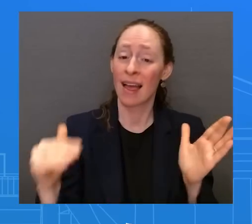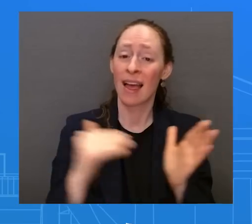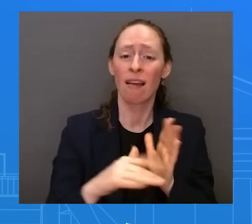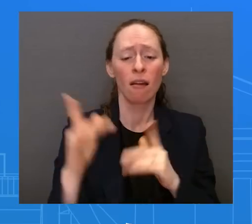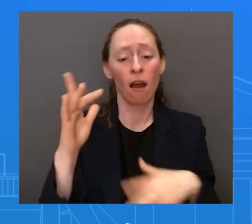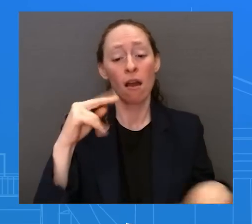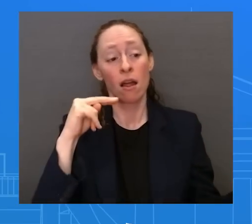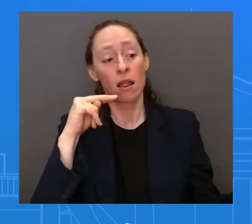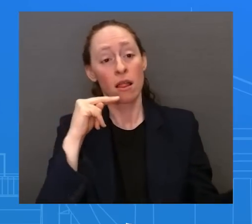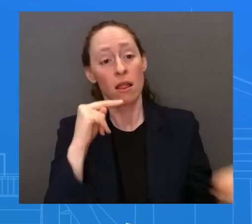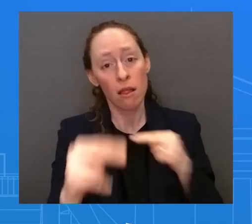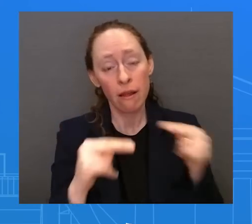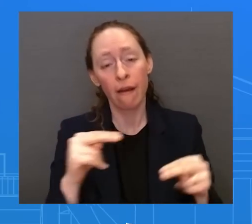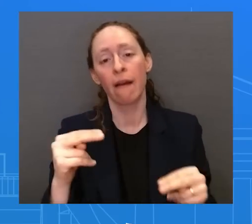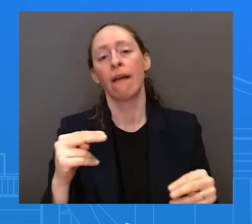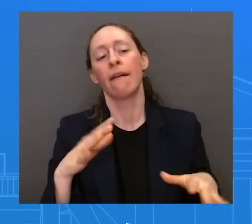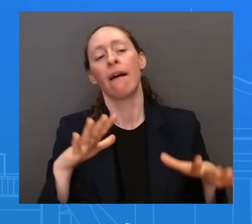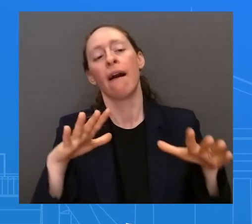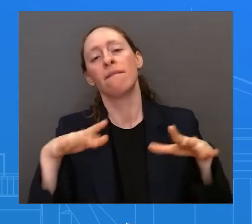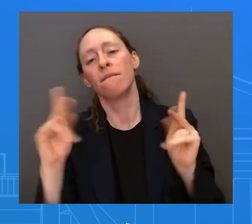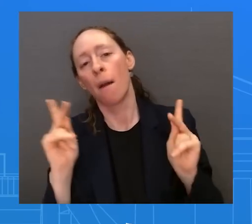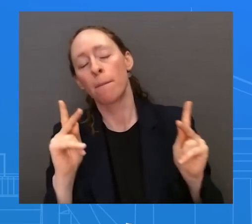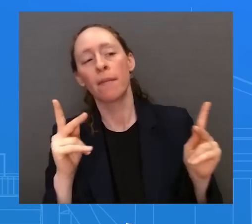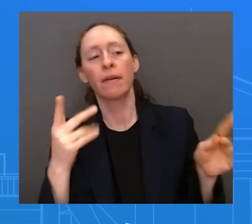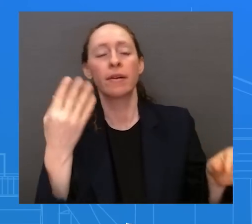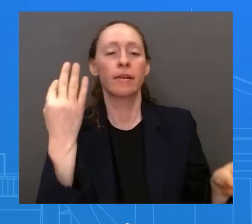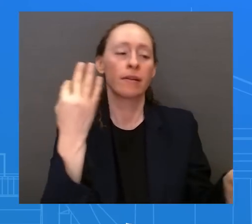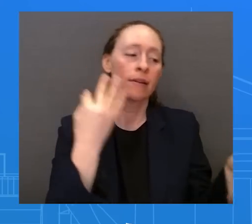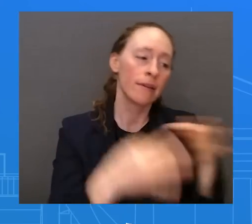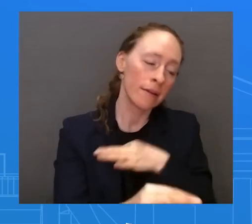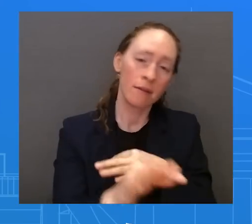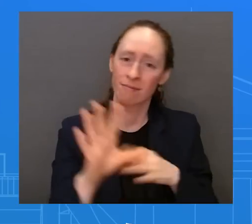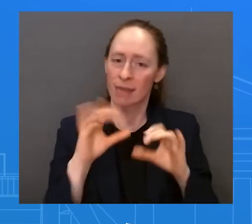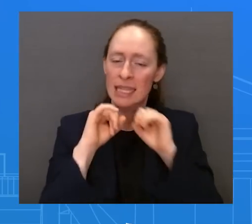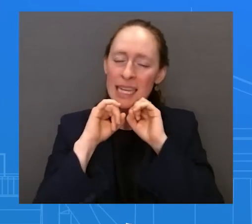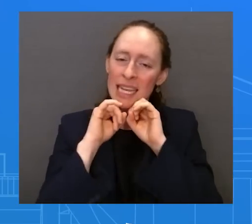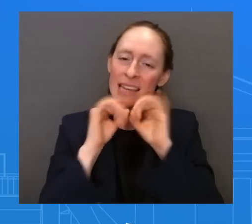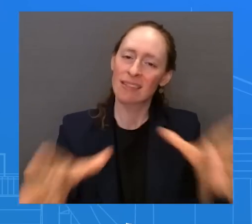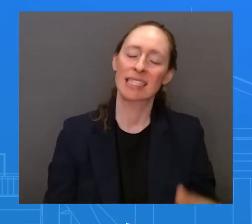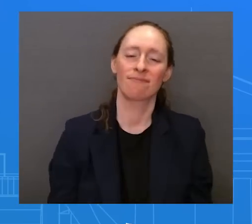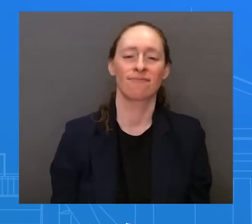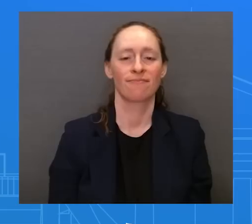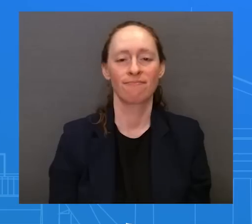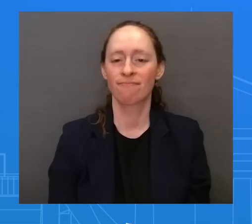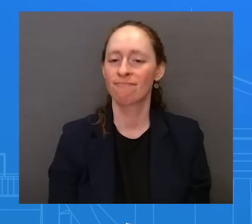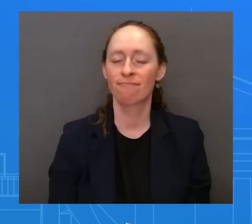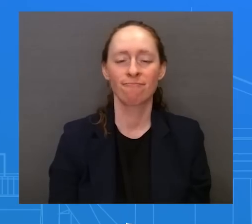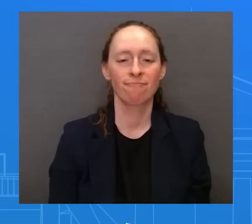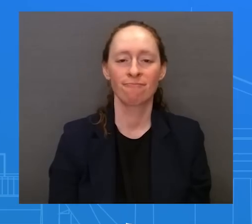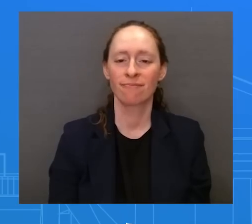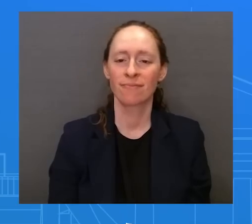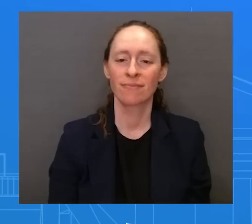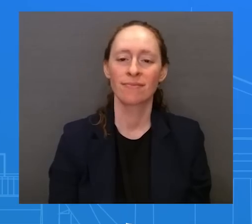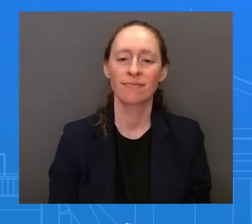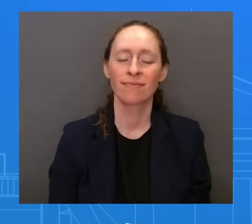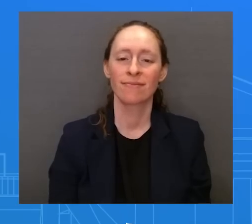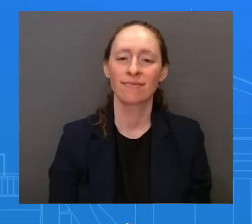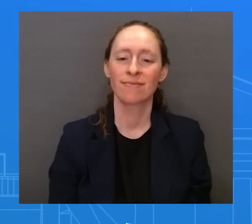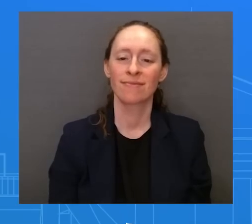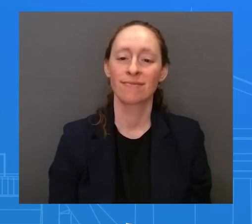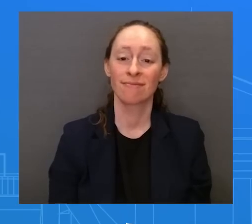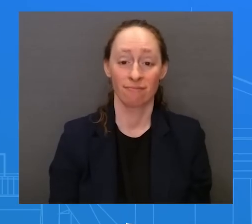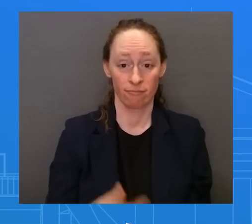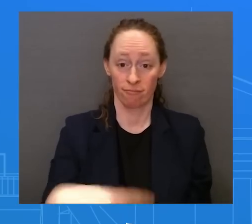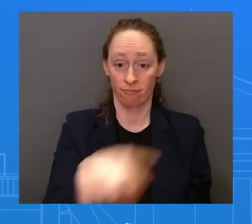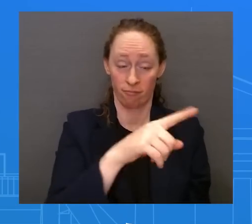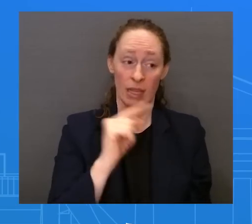conditions and it has been done many times before uh and uh and they should just take this seriously okay